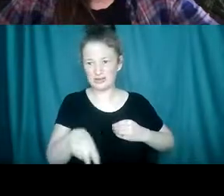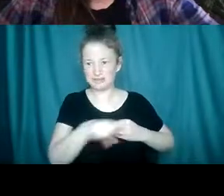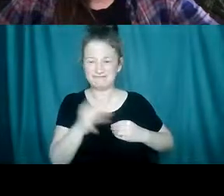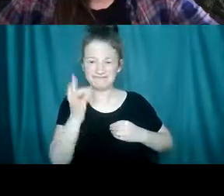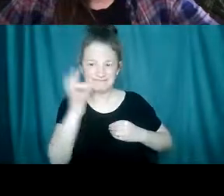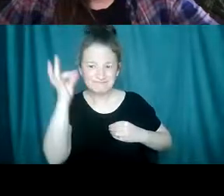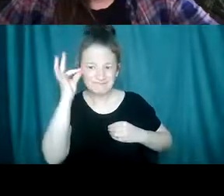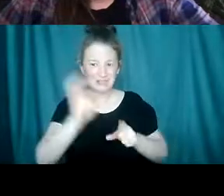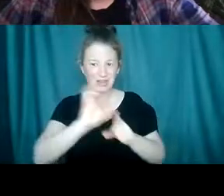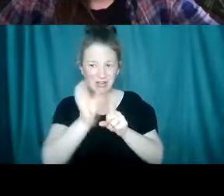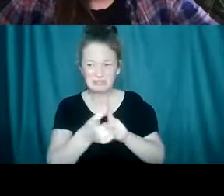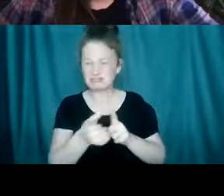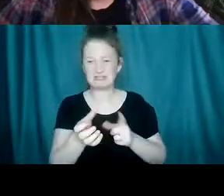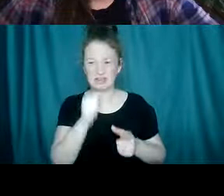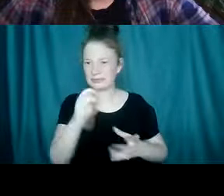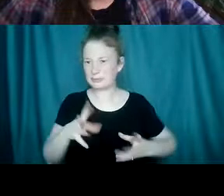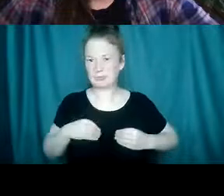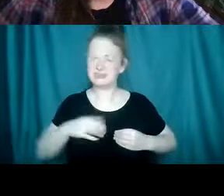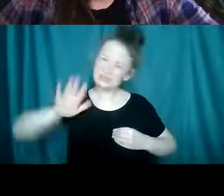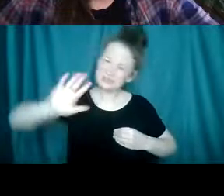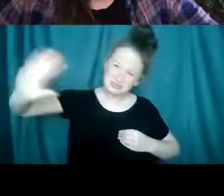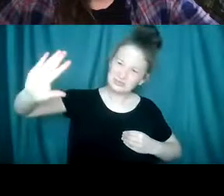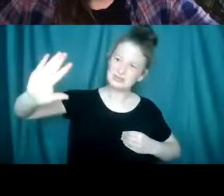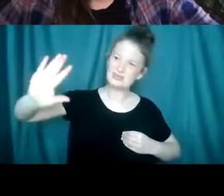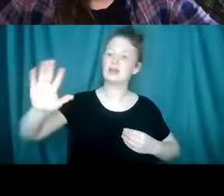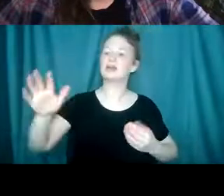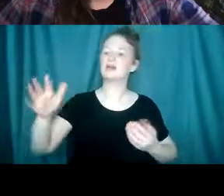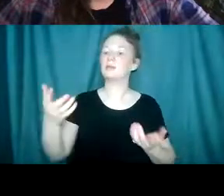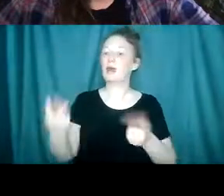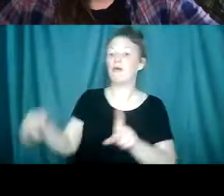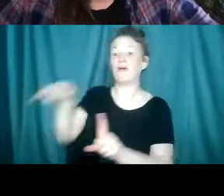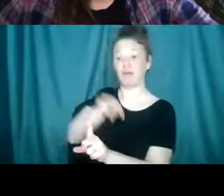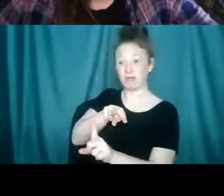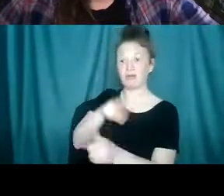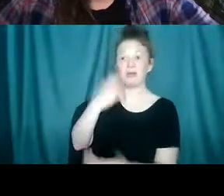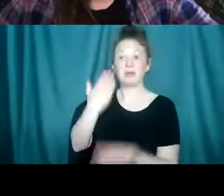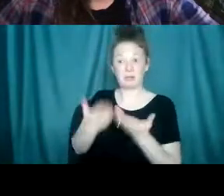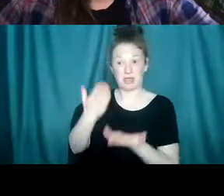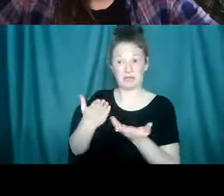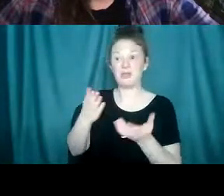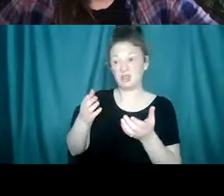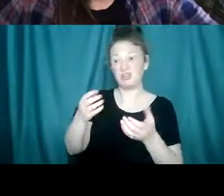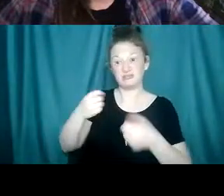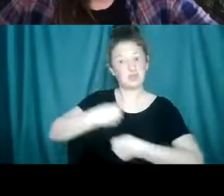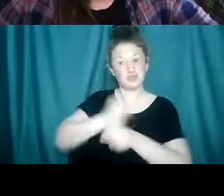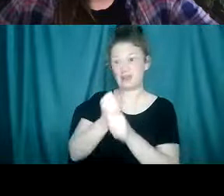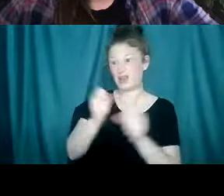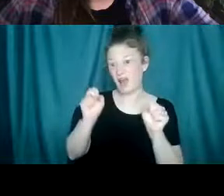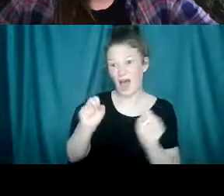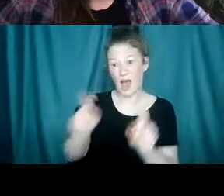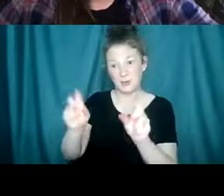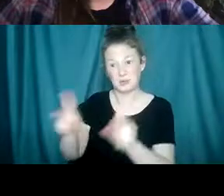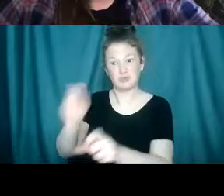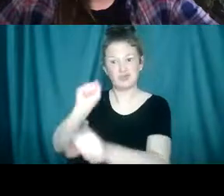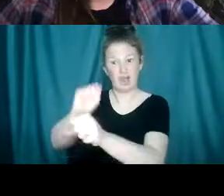those societies. But if we turn this around, it could create a lot of job opportunities. So if